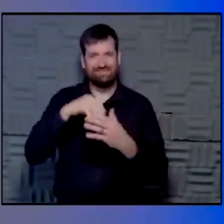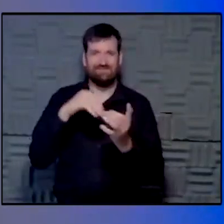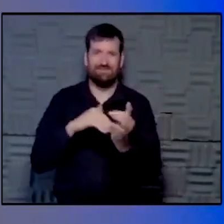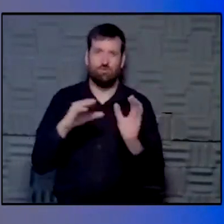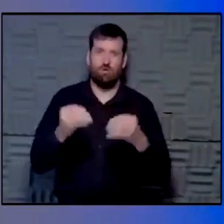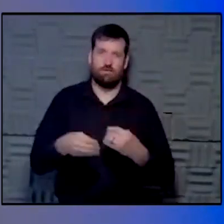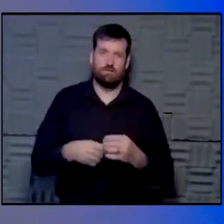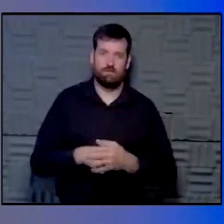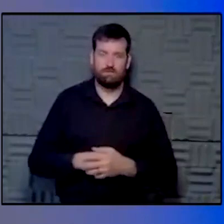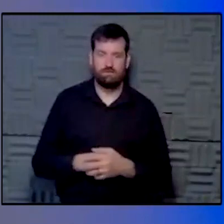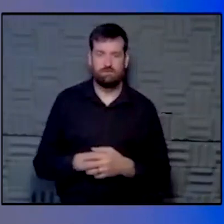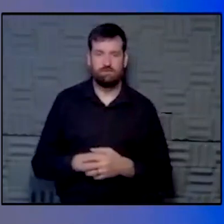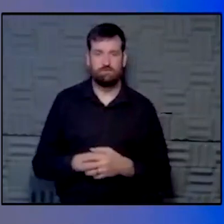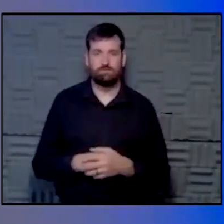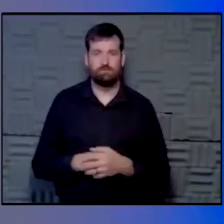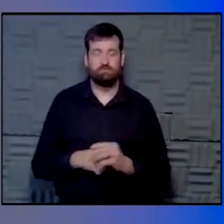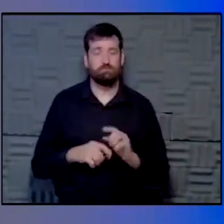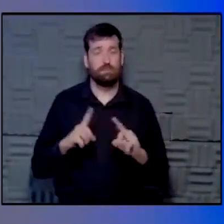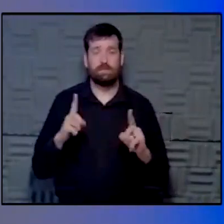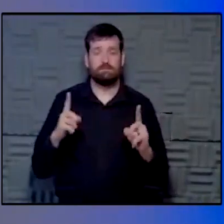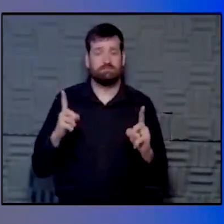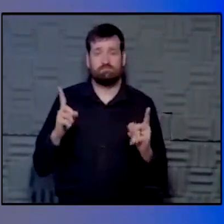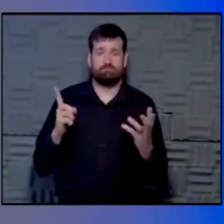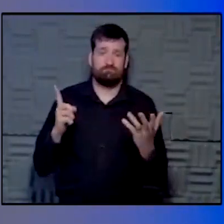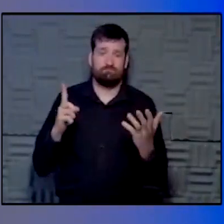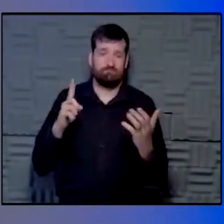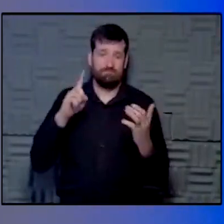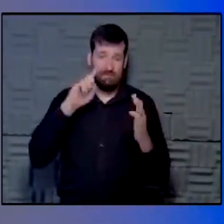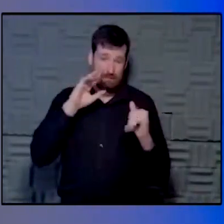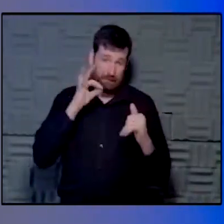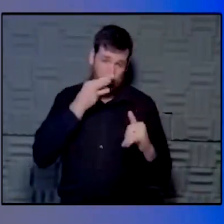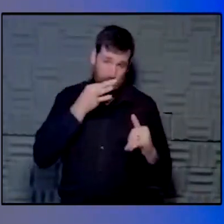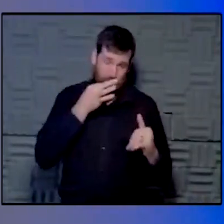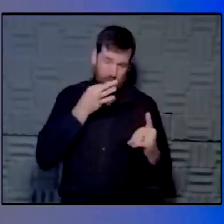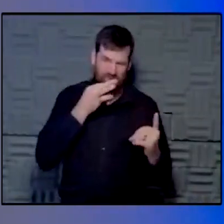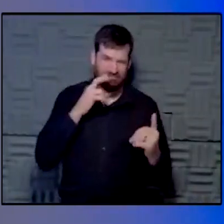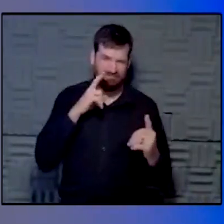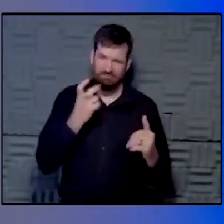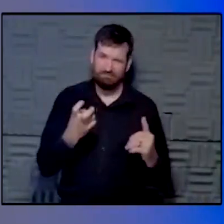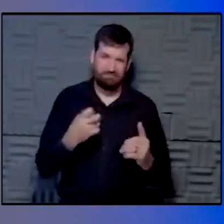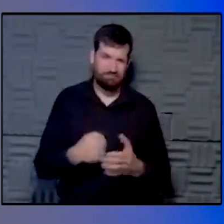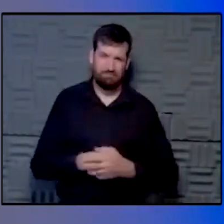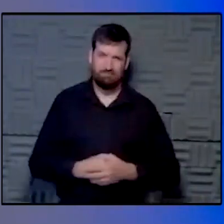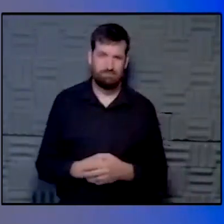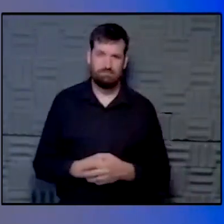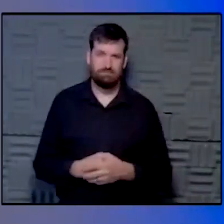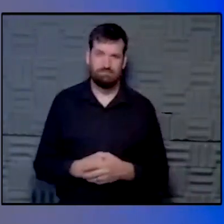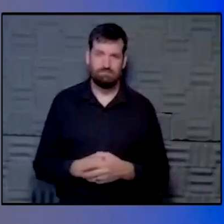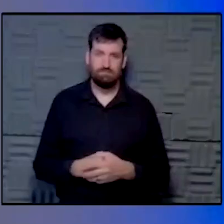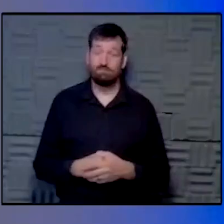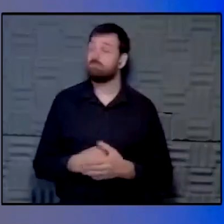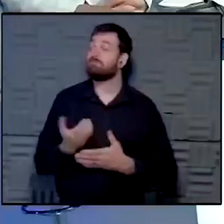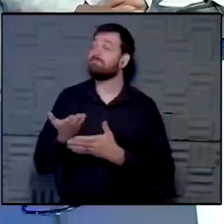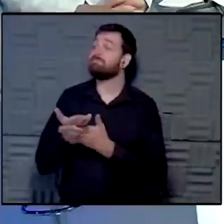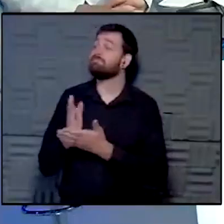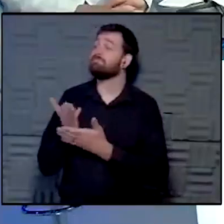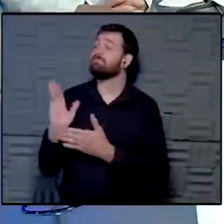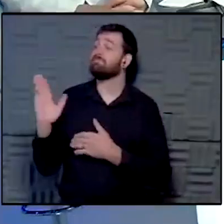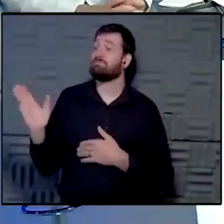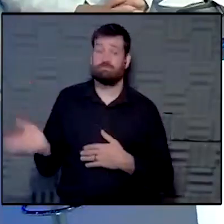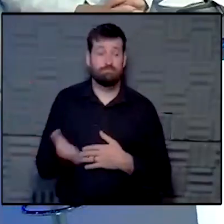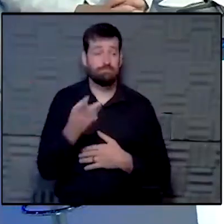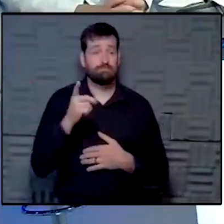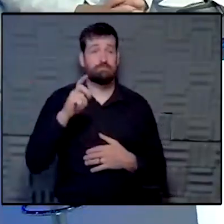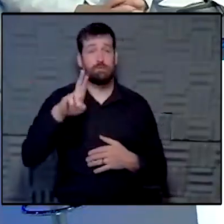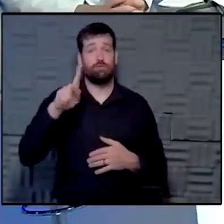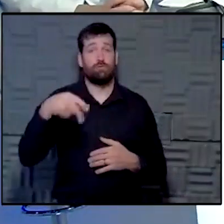care office setting. But I don't anticipate that will be anytime soon before we get something over the counter. Okay. Yeah. All right.